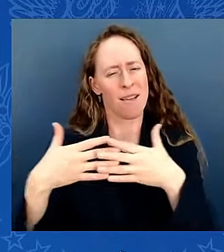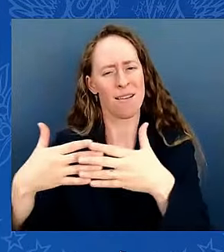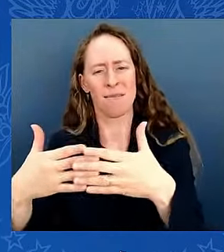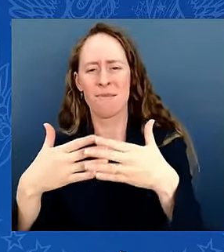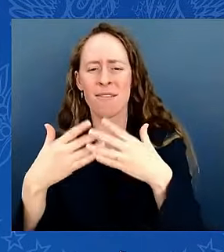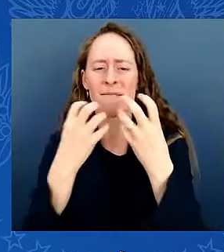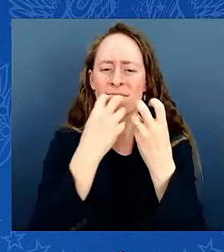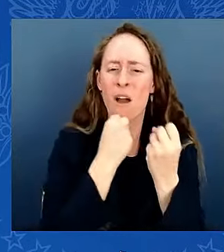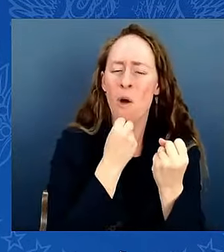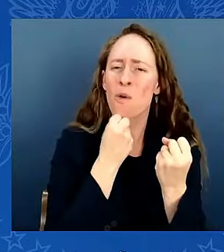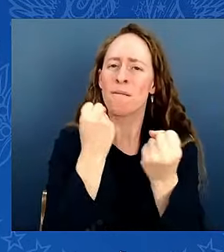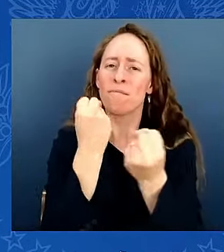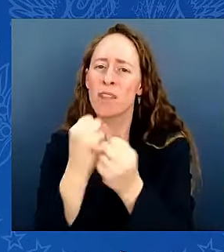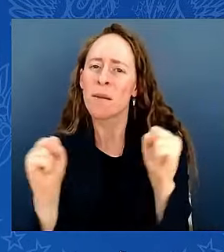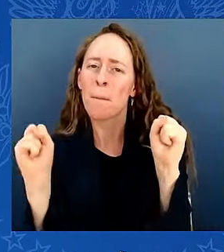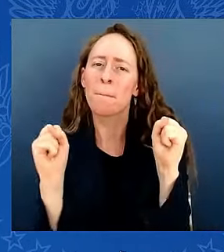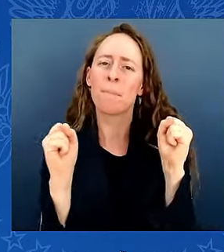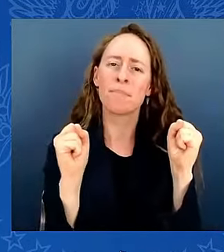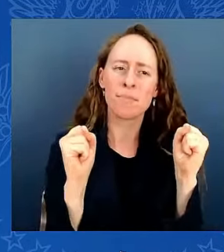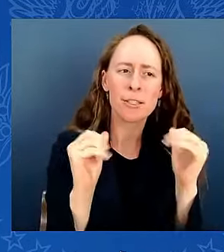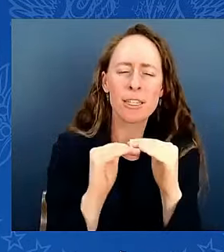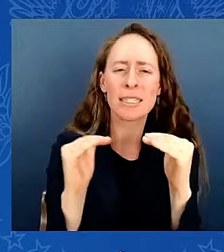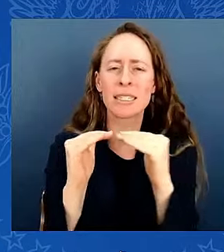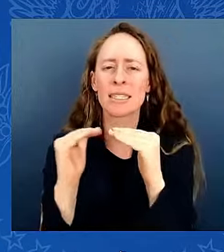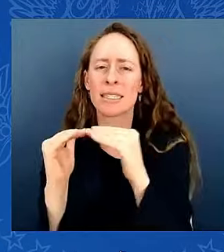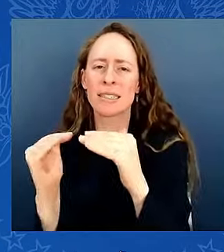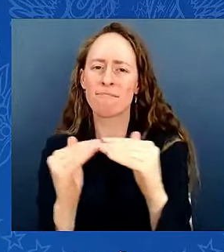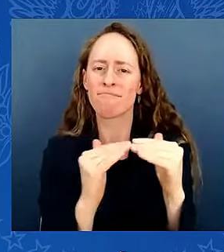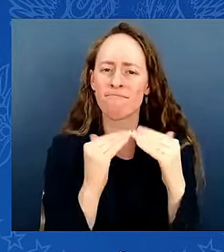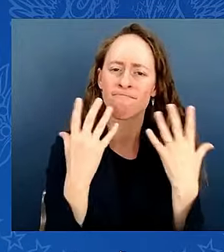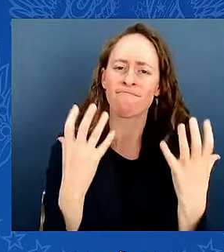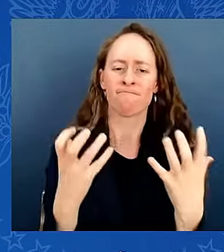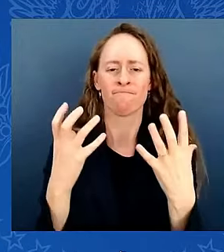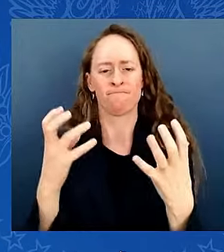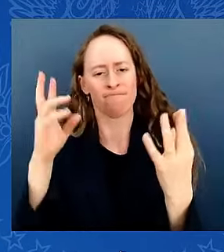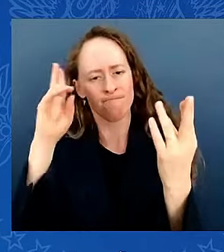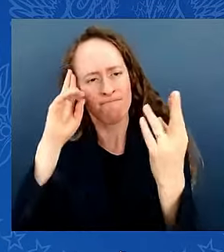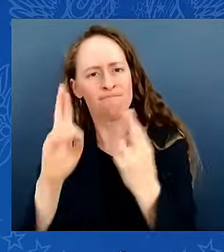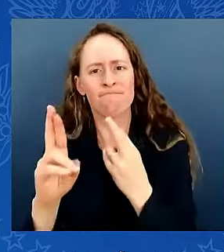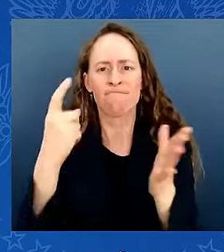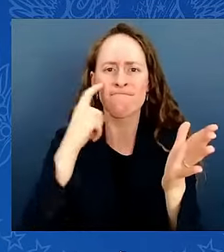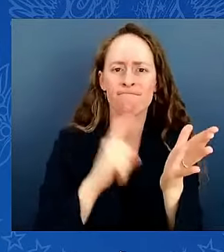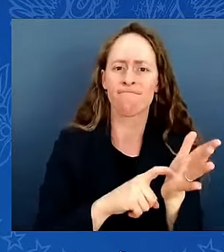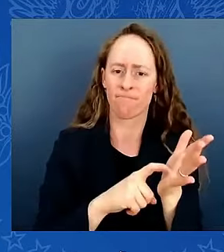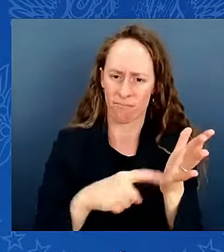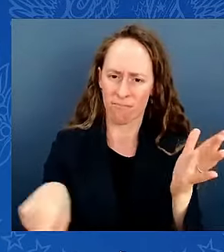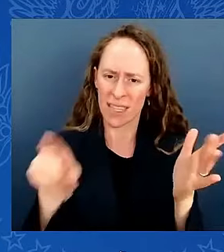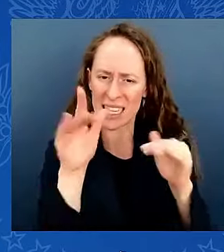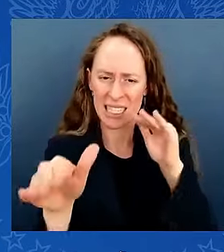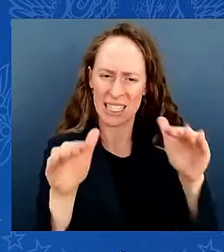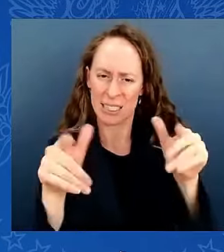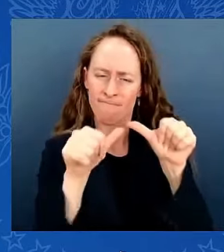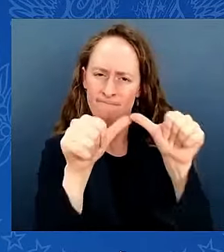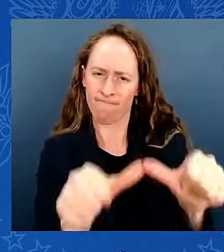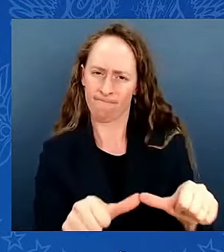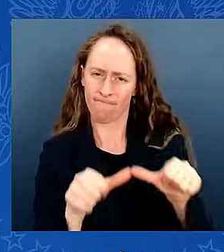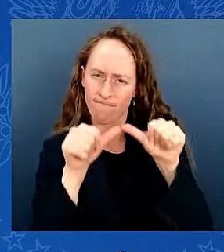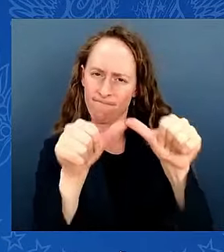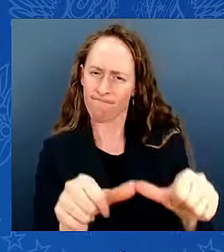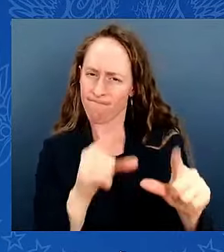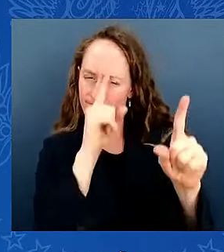justice, equality, and dignity for all. Today, we honor this simple truth. Black history is American